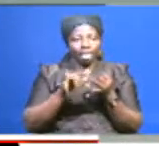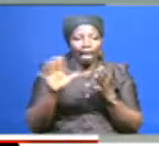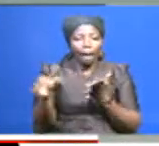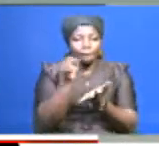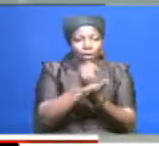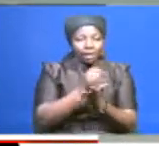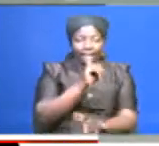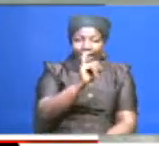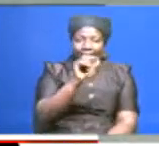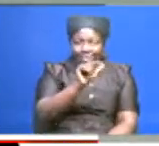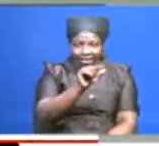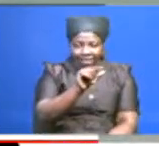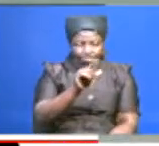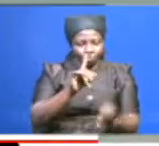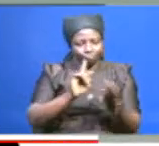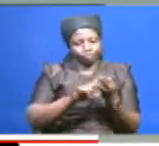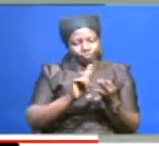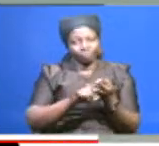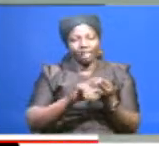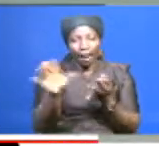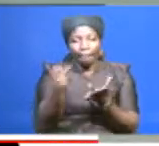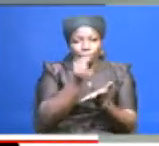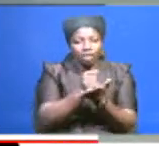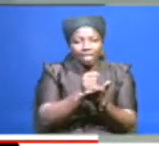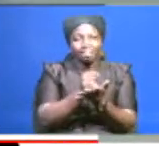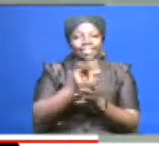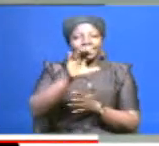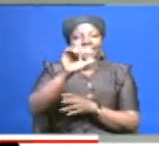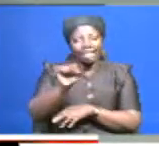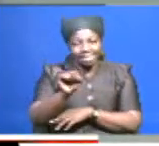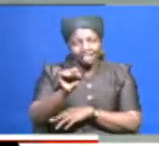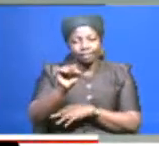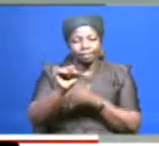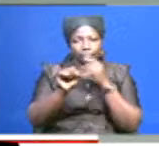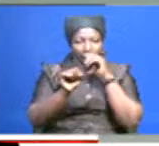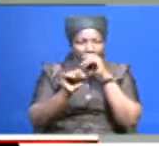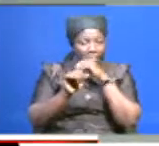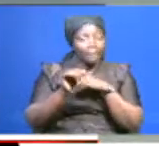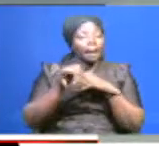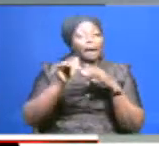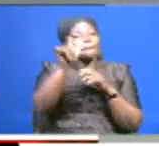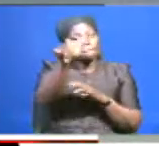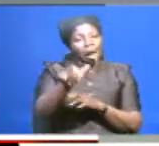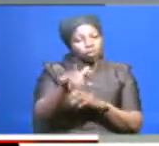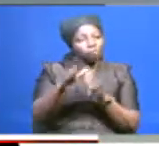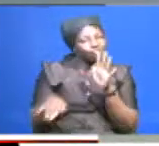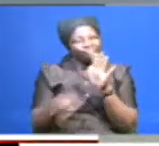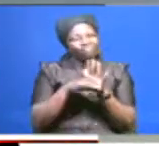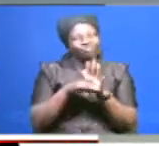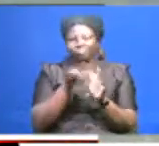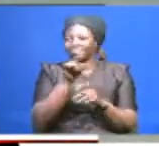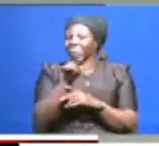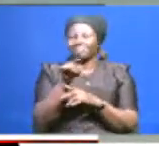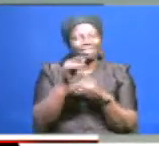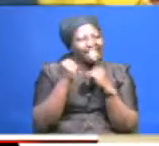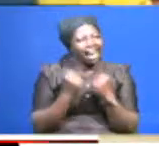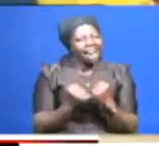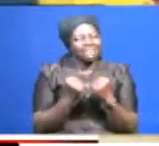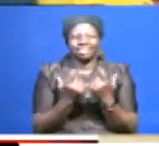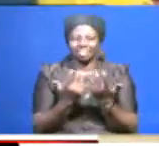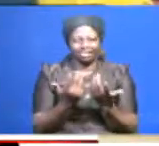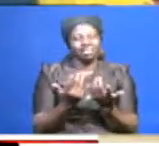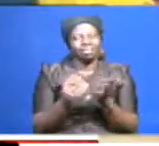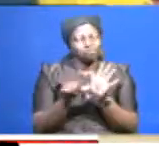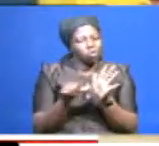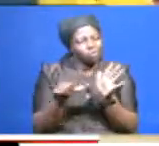general. Umeappoint cabinet. Mtu kukutoa ni shida, atakutana na bunduki mbali sana.